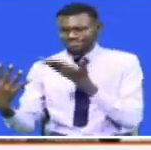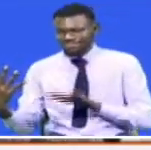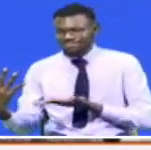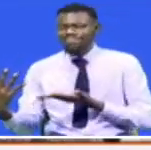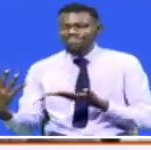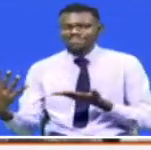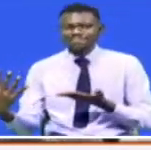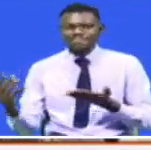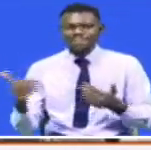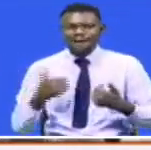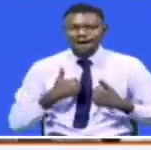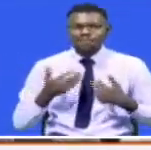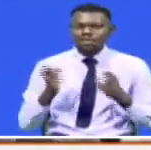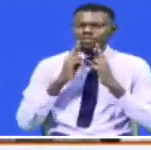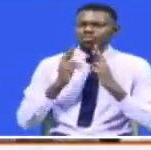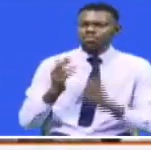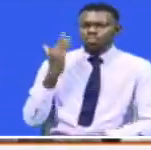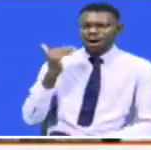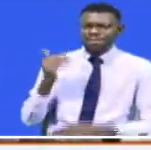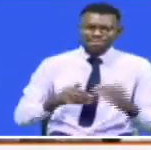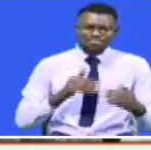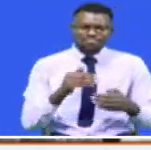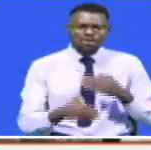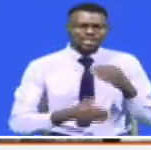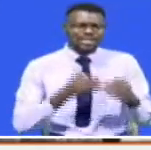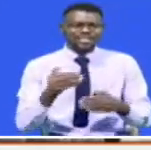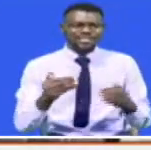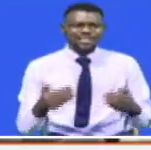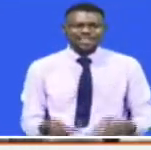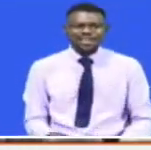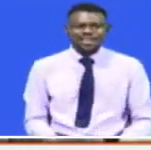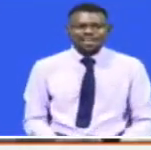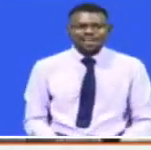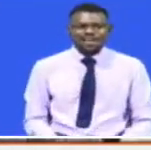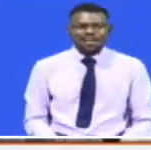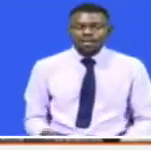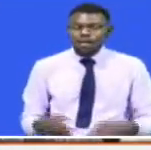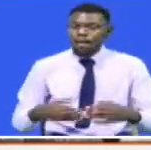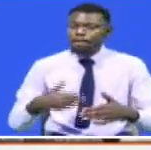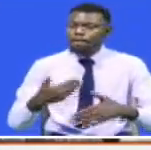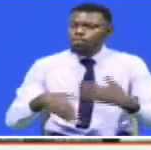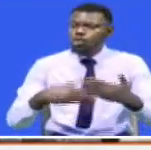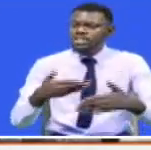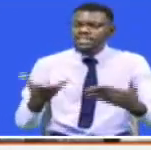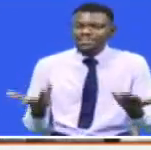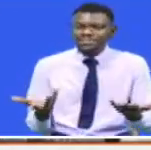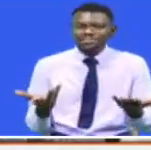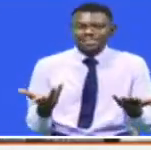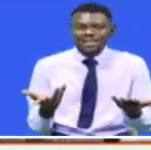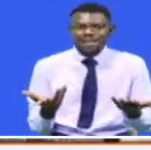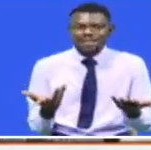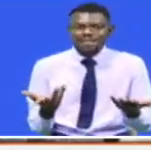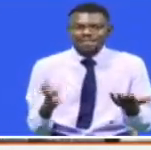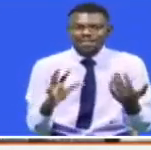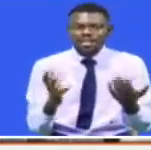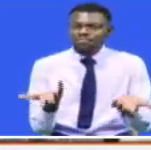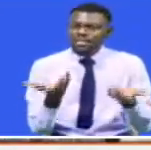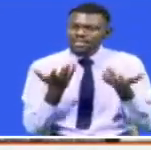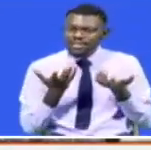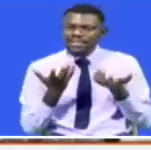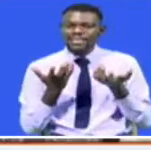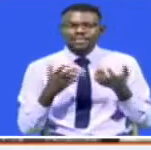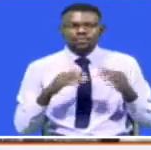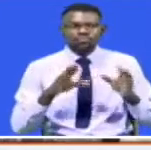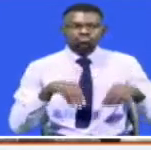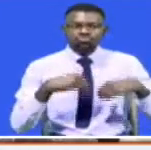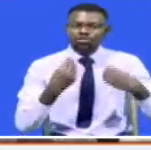an outcome, because it's a process. If in the process you're required to provide a